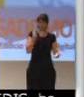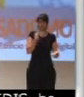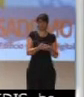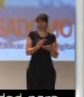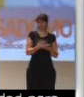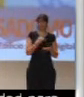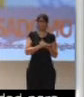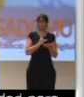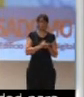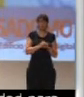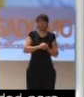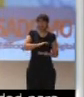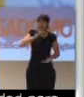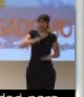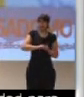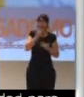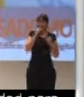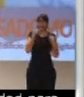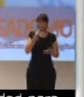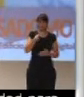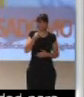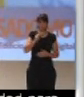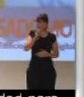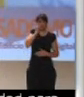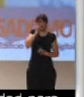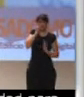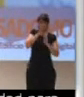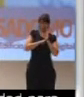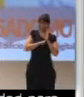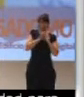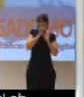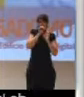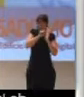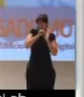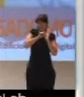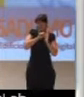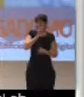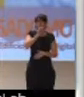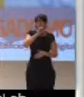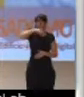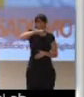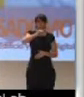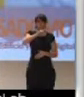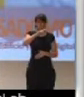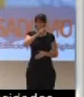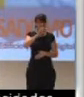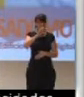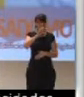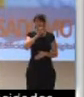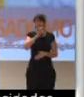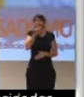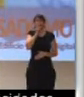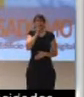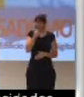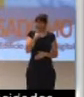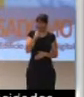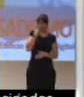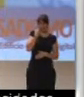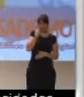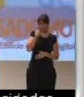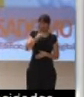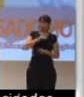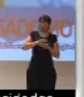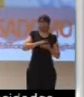With INREDIS, through my smartphone, INREDIS knows what are my needs, what are my